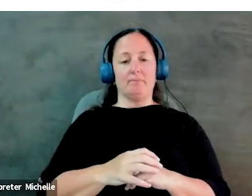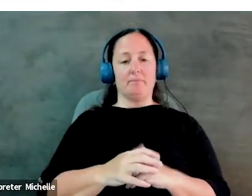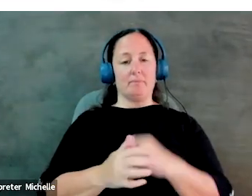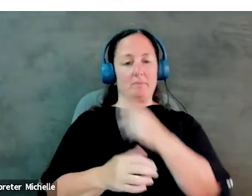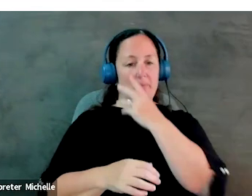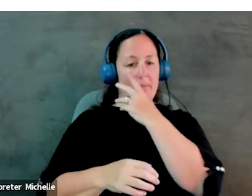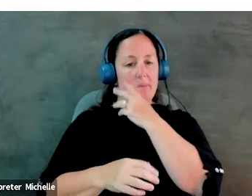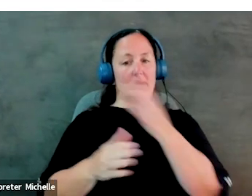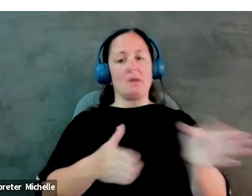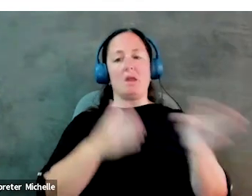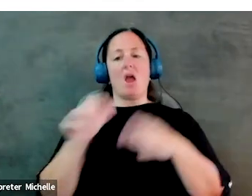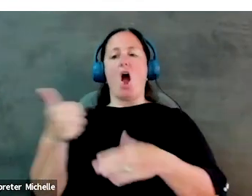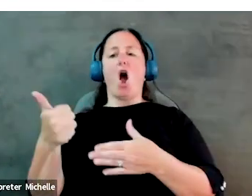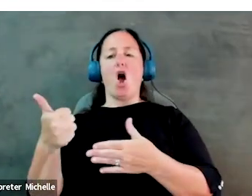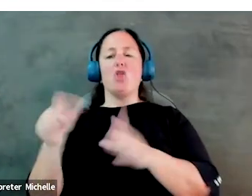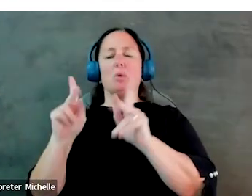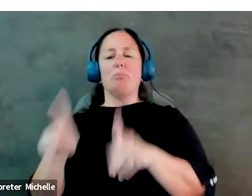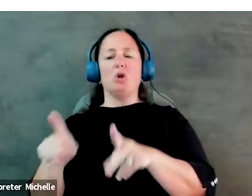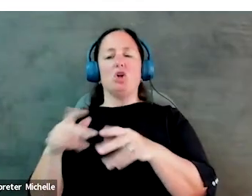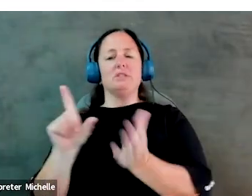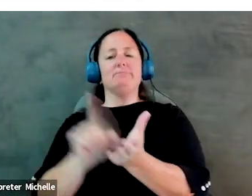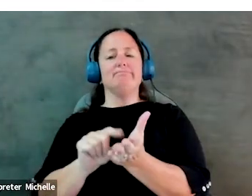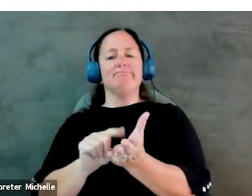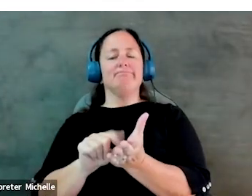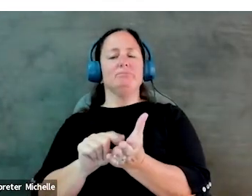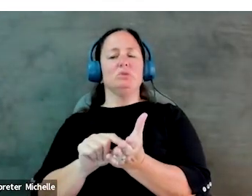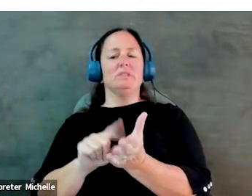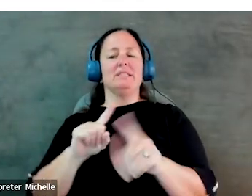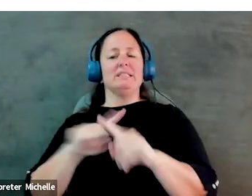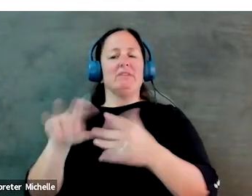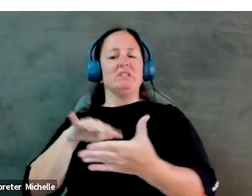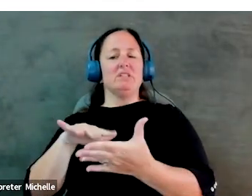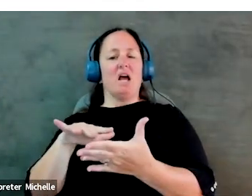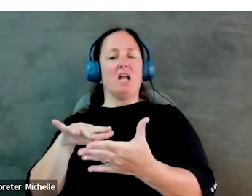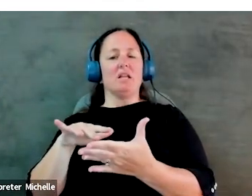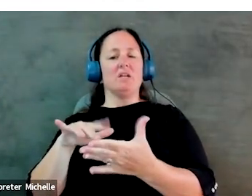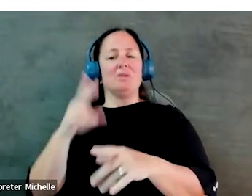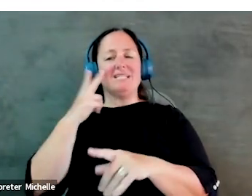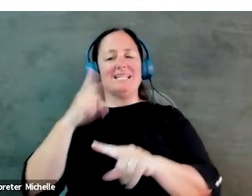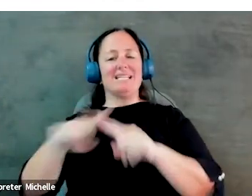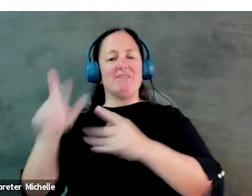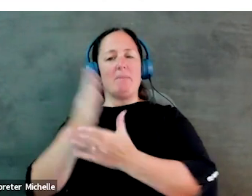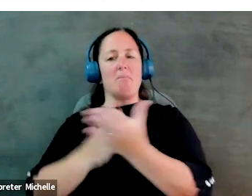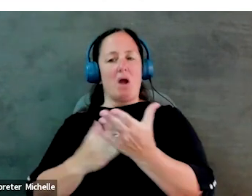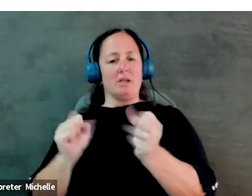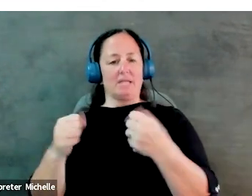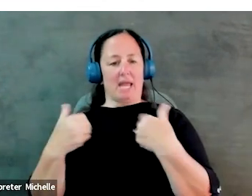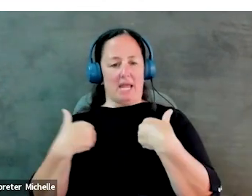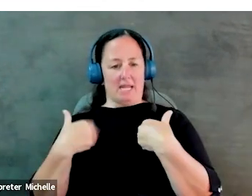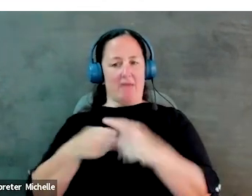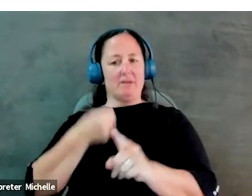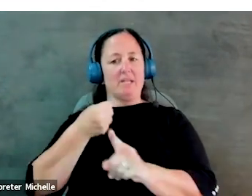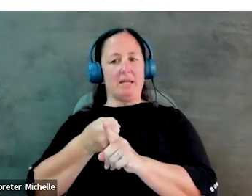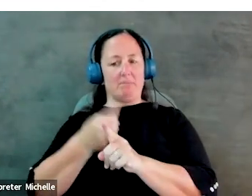Graham Litch also published another study in 2018, where we see the other components that could